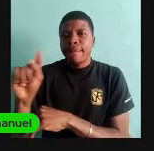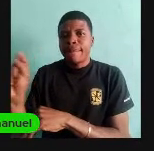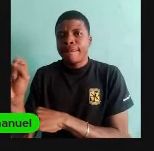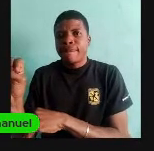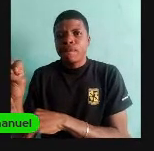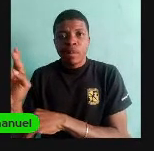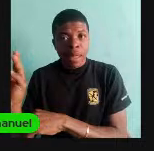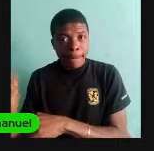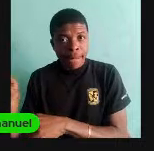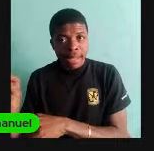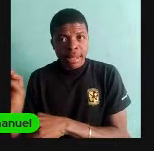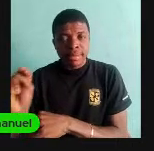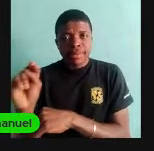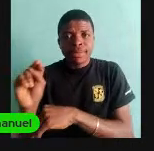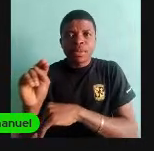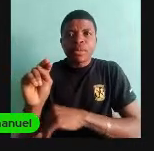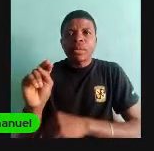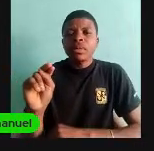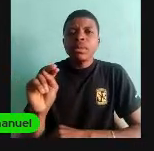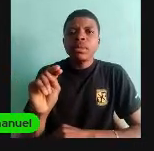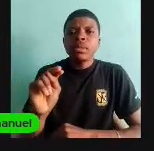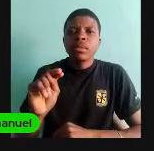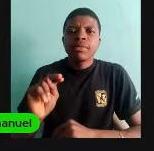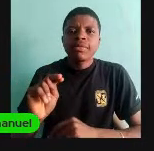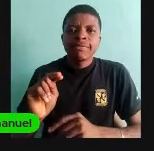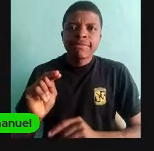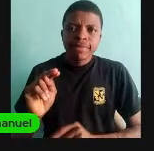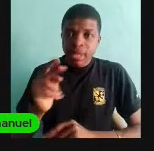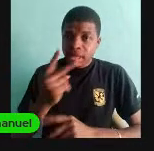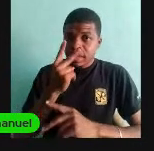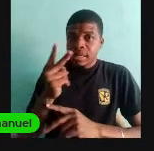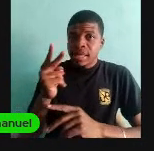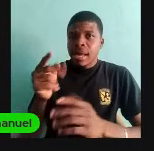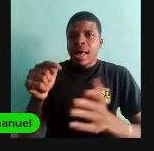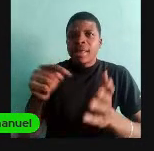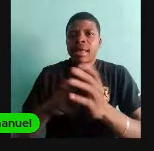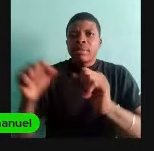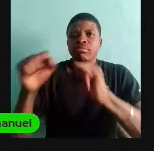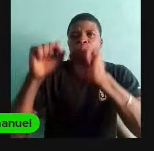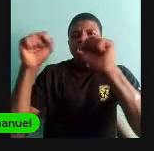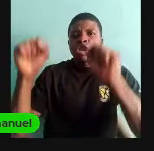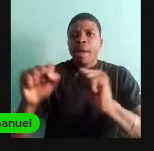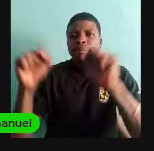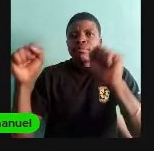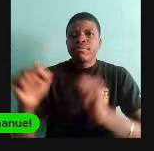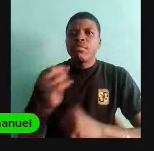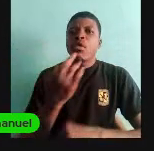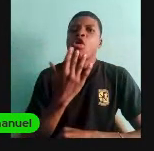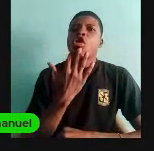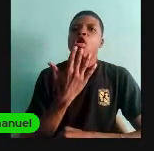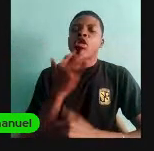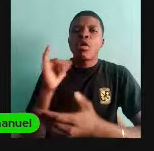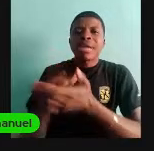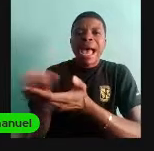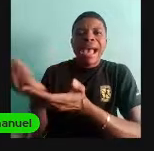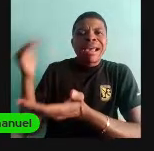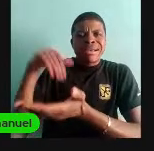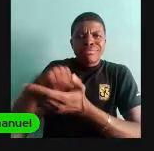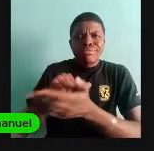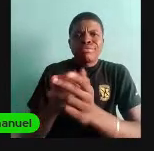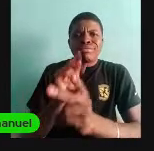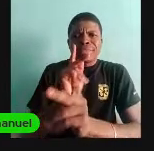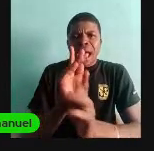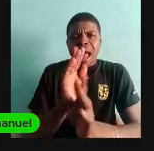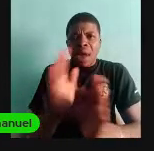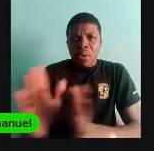these are shapes, colors that repeat over and over and over again. They create a beautiful